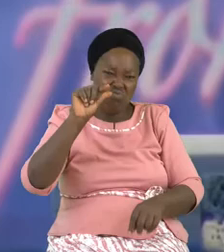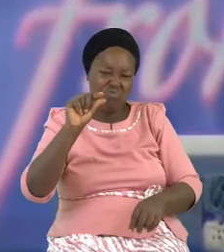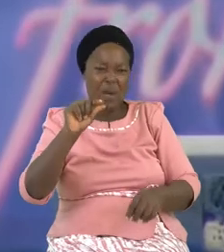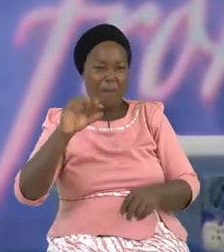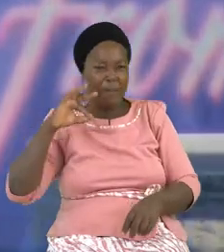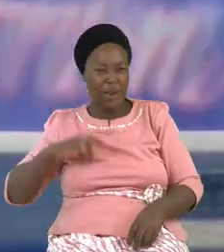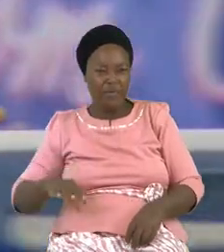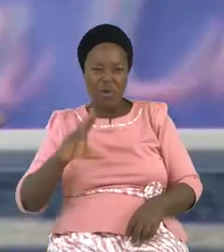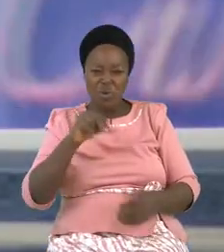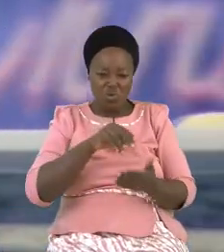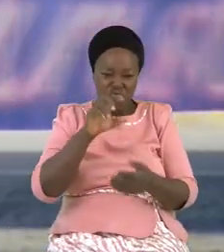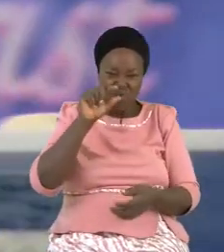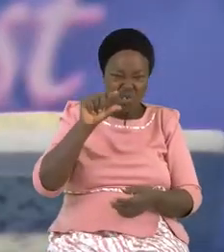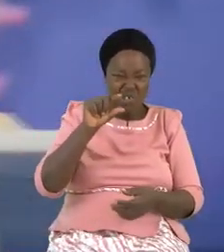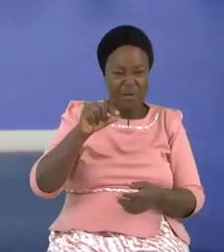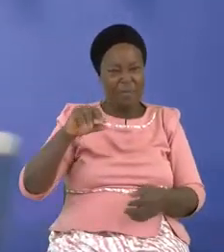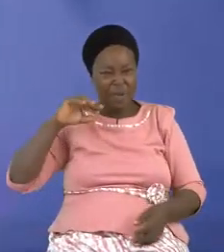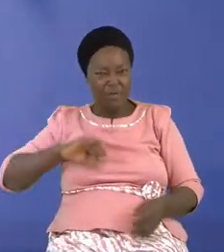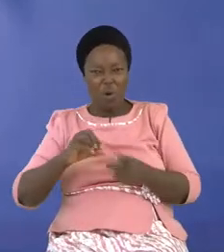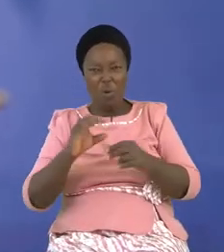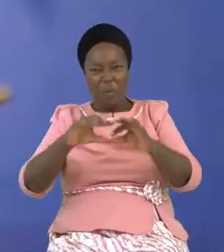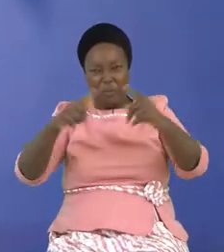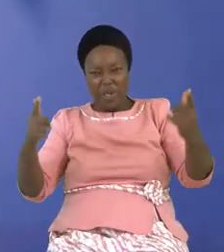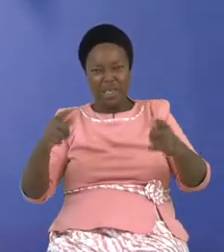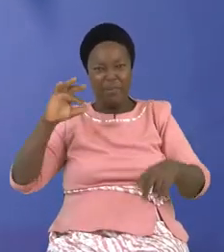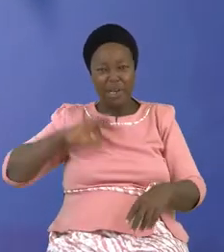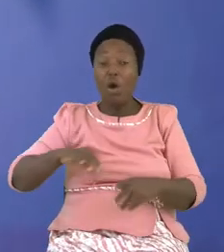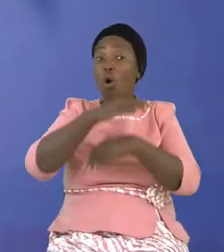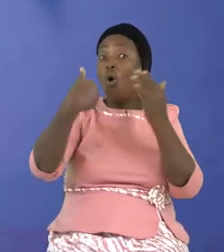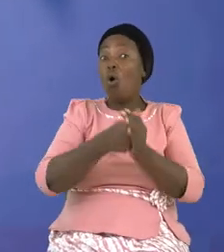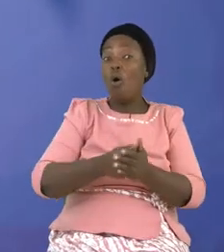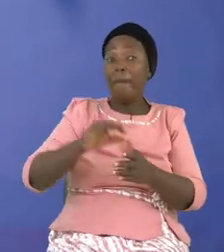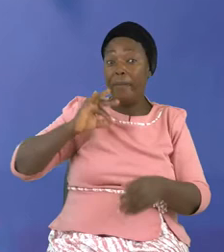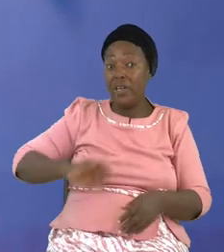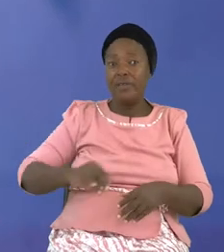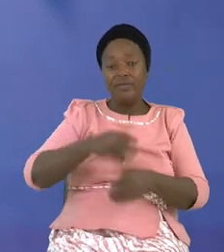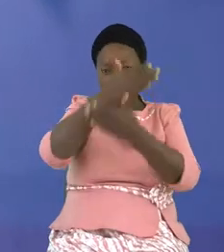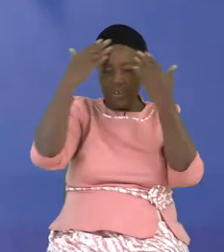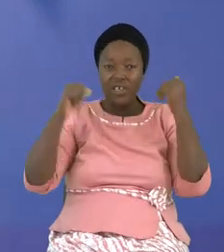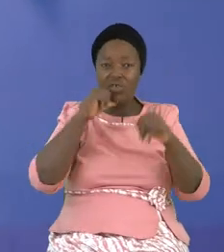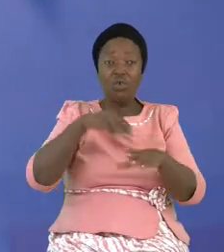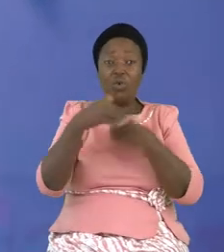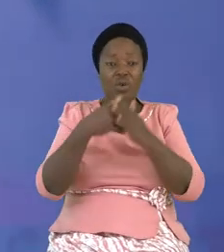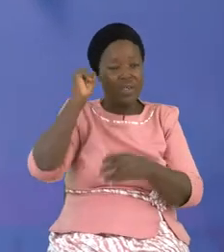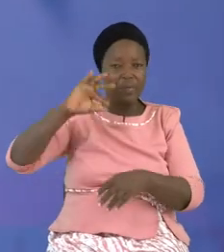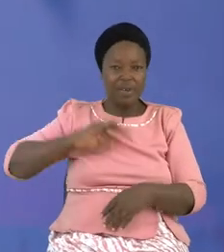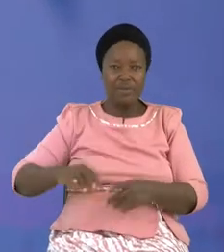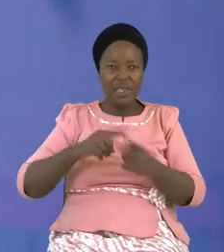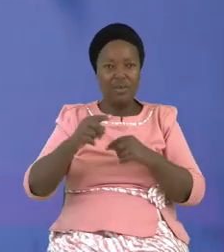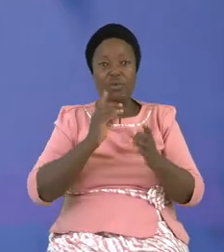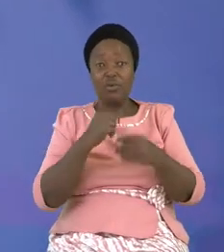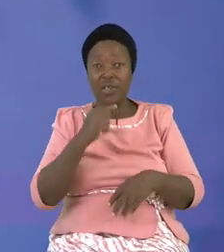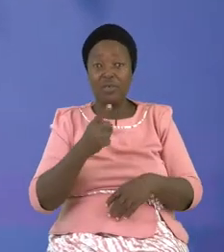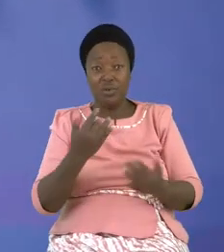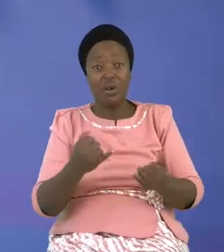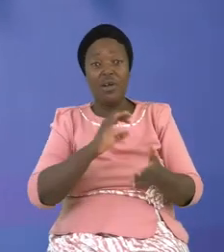medium benefit. There's no lack benefit. All the benefits, forget not all his benefits. Now he's going to mention to you. Look at verse